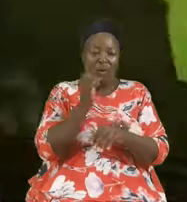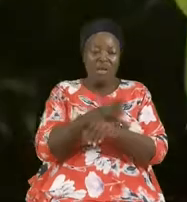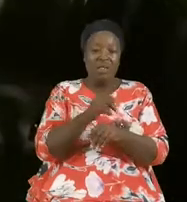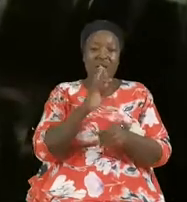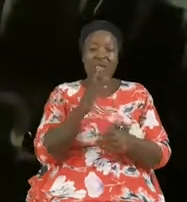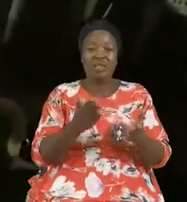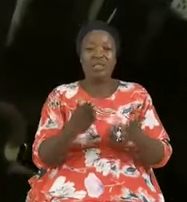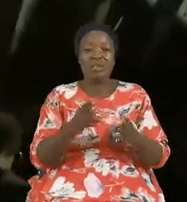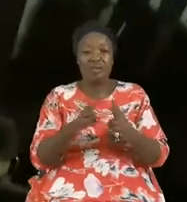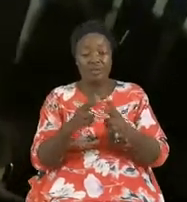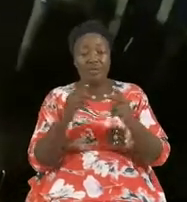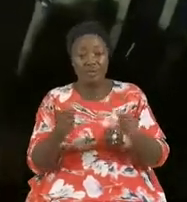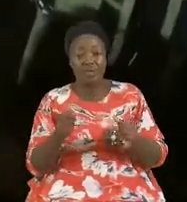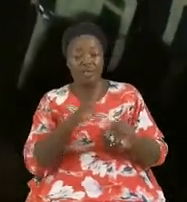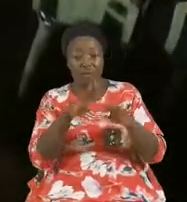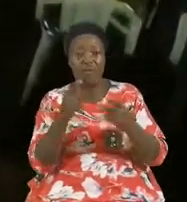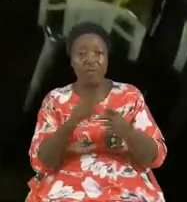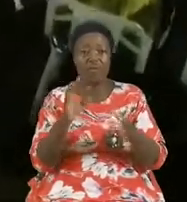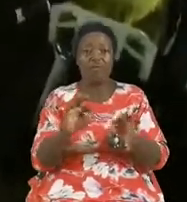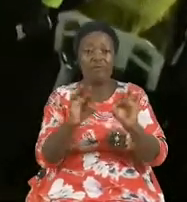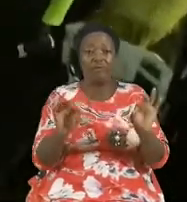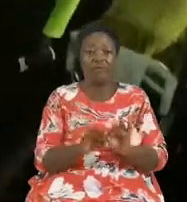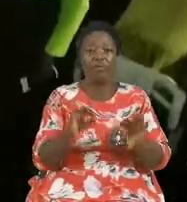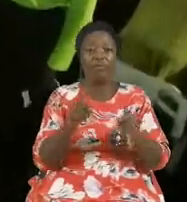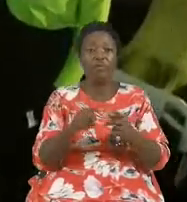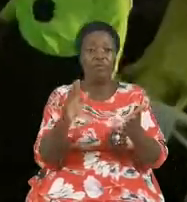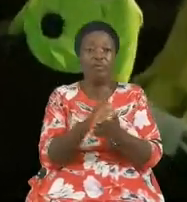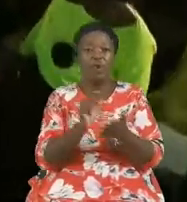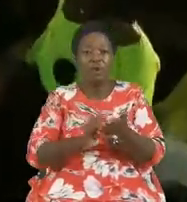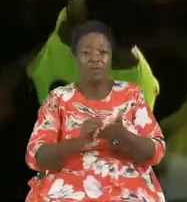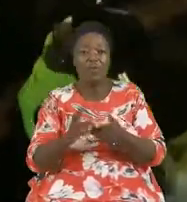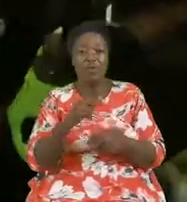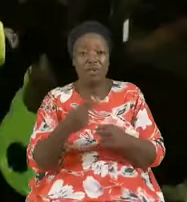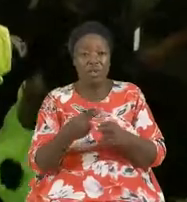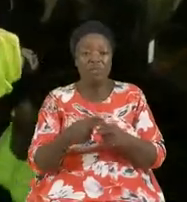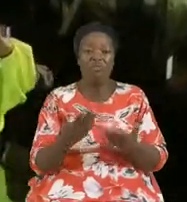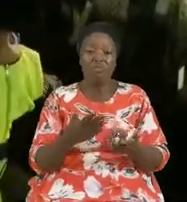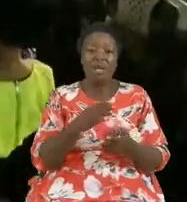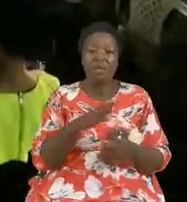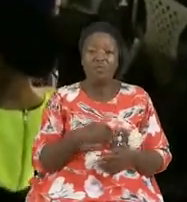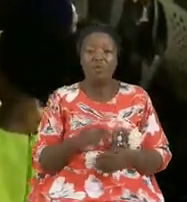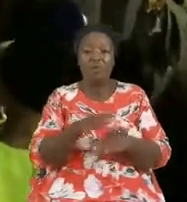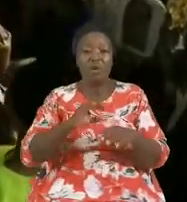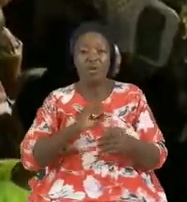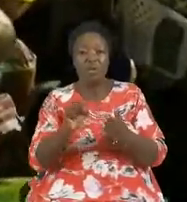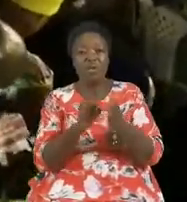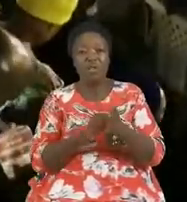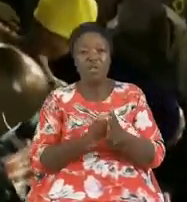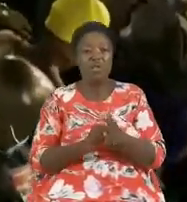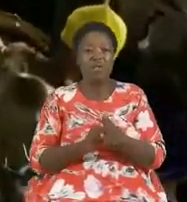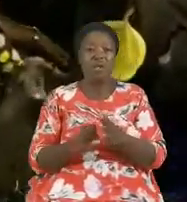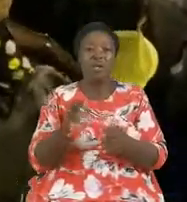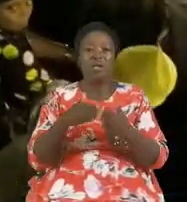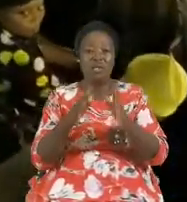pray. Our counselors are there very quickly. They'll give you the slip to fill. We're calling on our